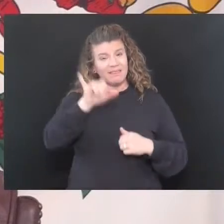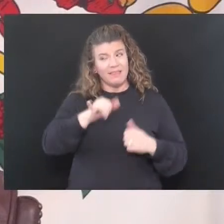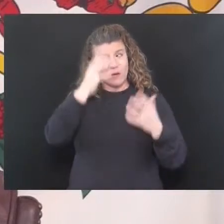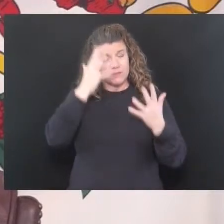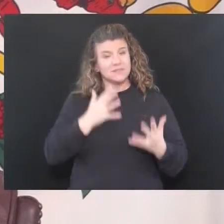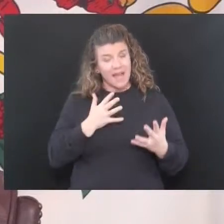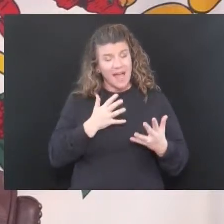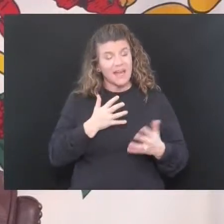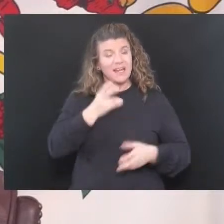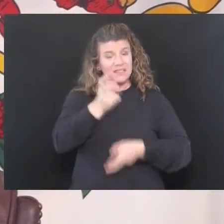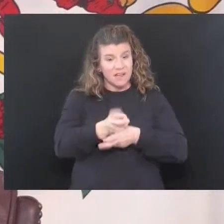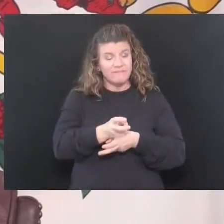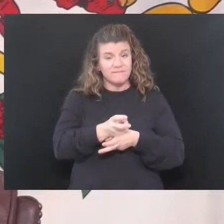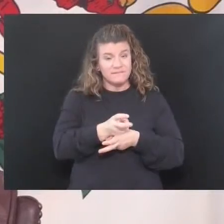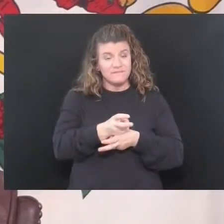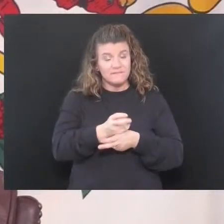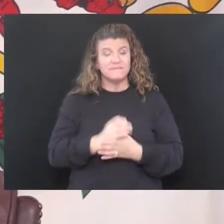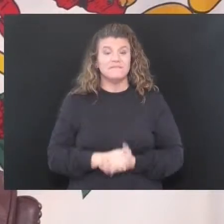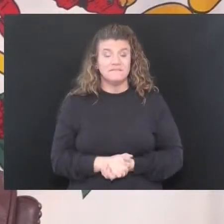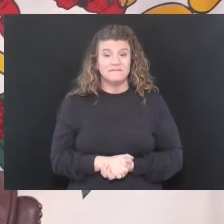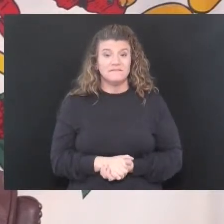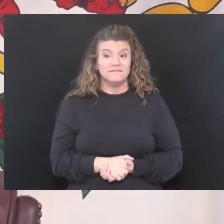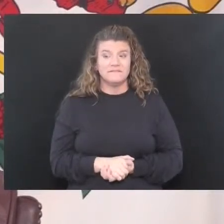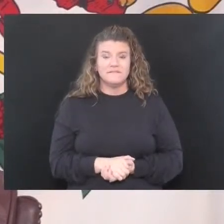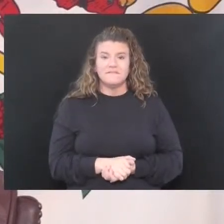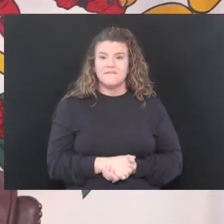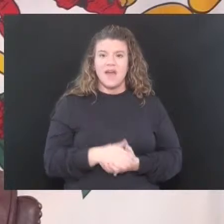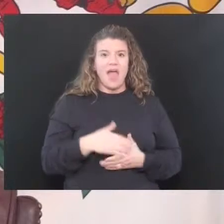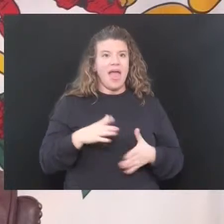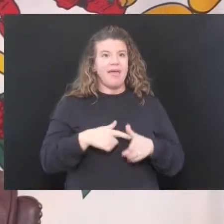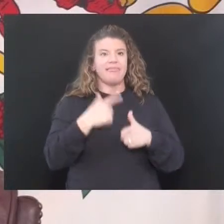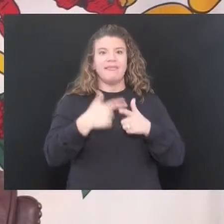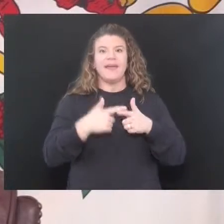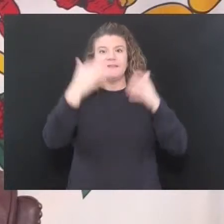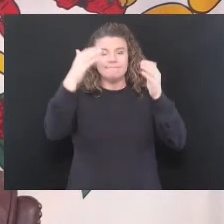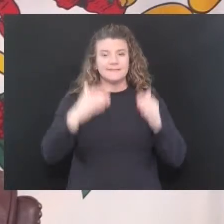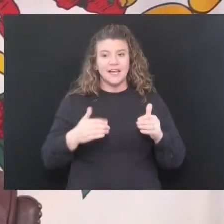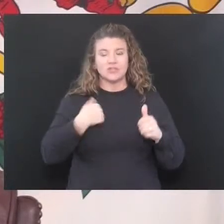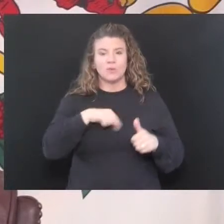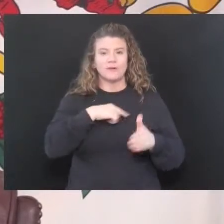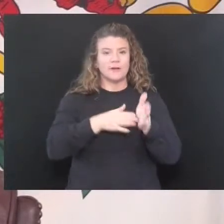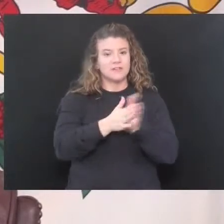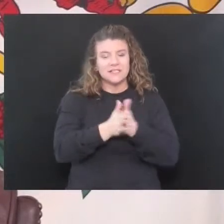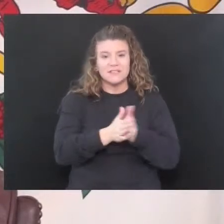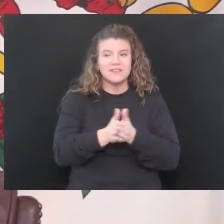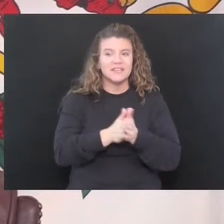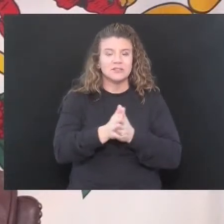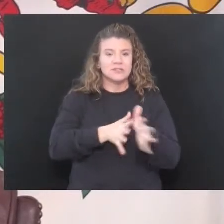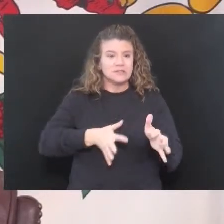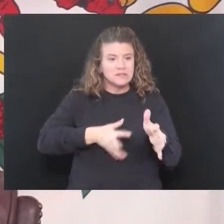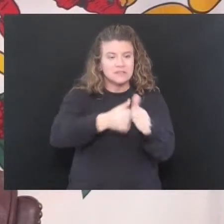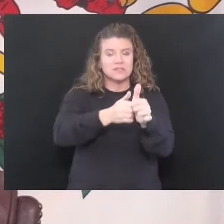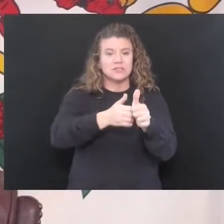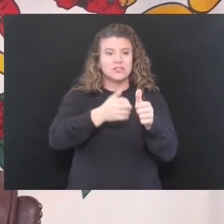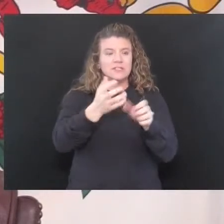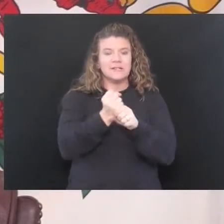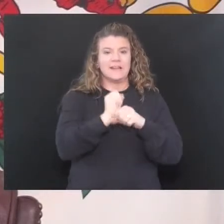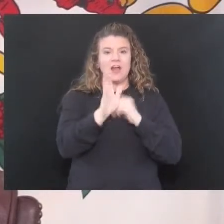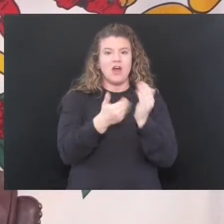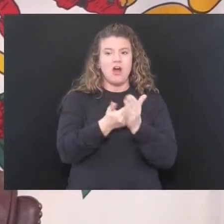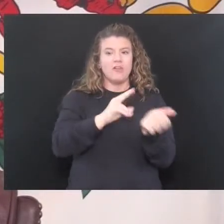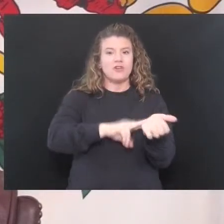and it was tough. And then all of a sudden, we really super aggressively, were after trying to get all of our nursing